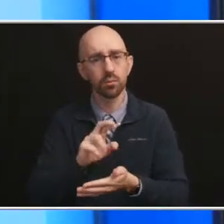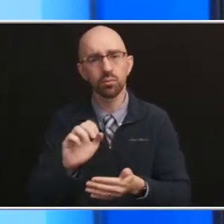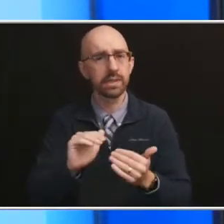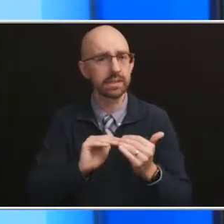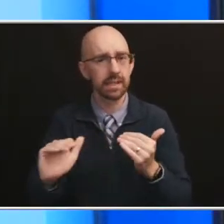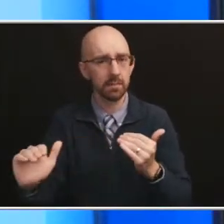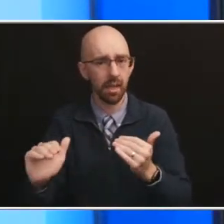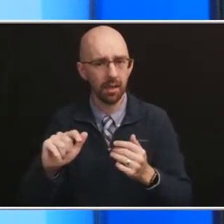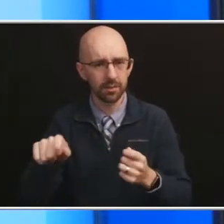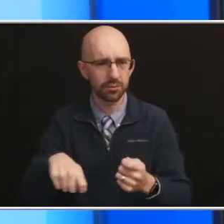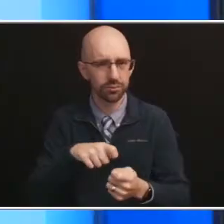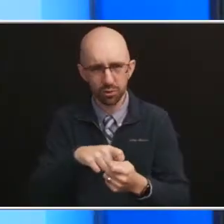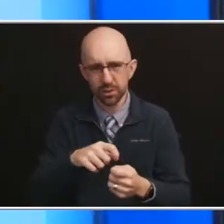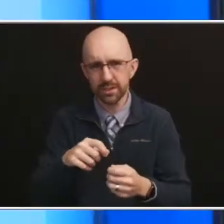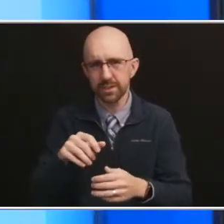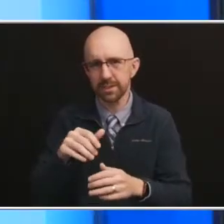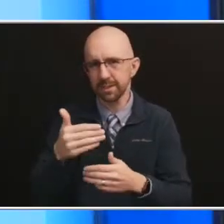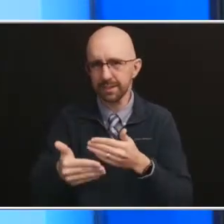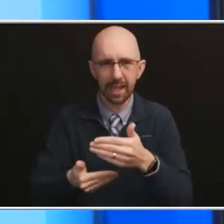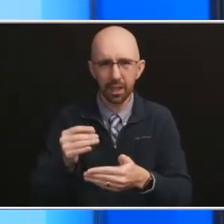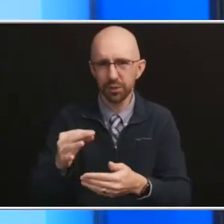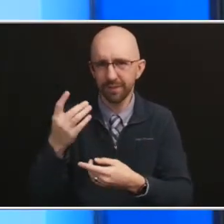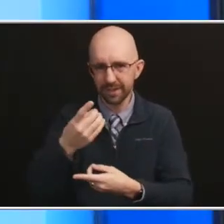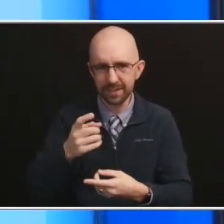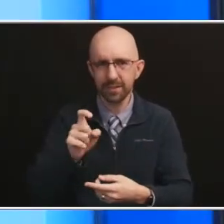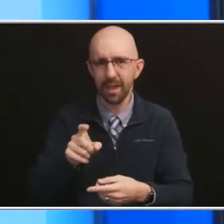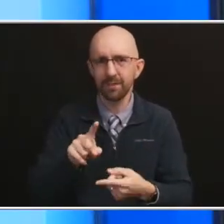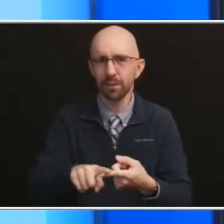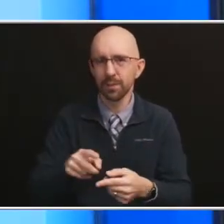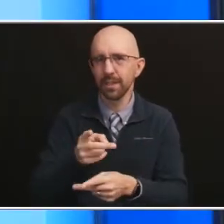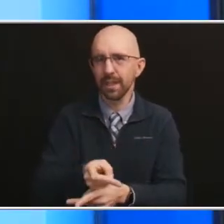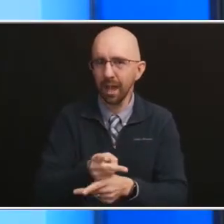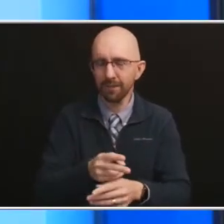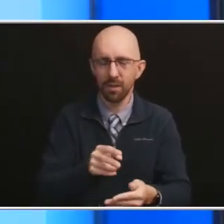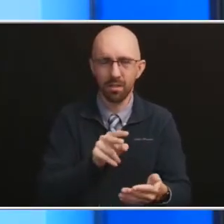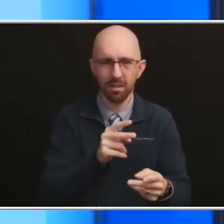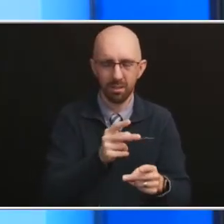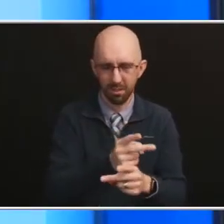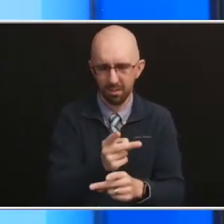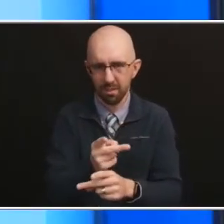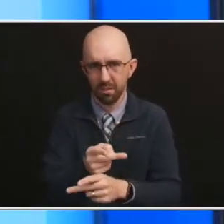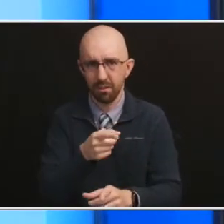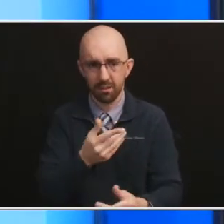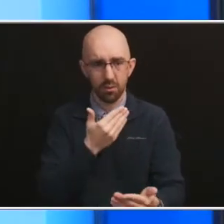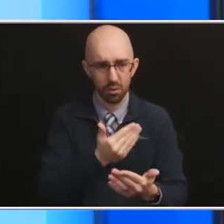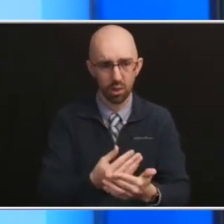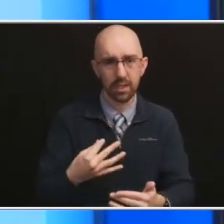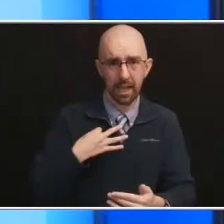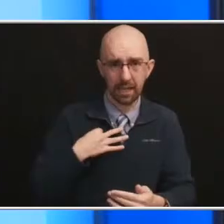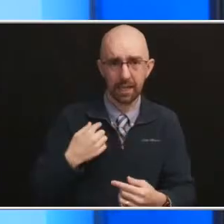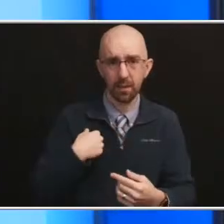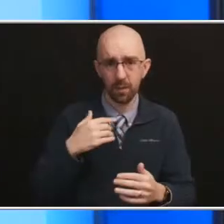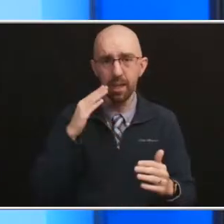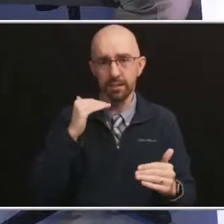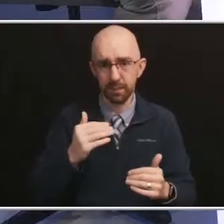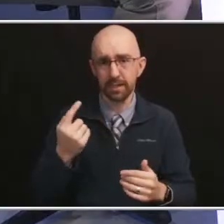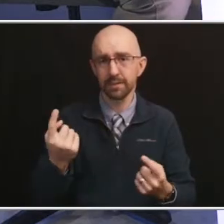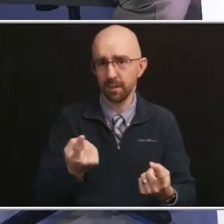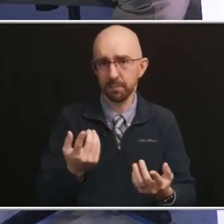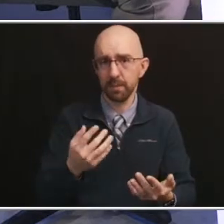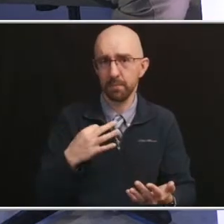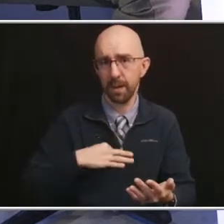stage. So yeah, it kind of takes a careful look at each patient to see, are you a good candidate where we might expect some benefit. It's